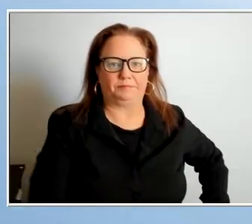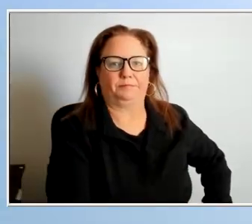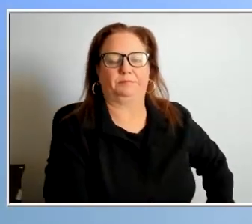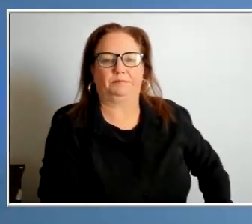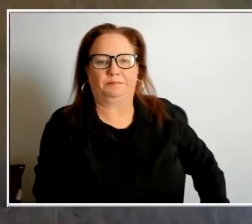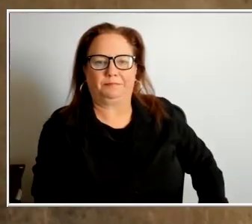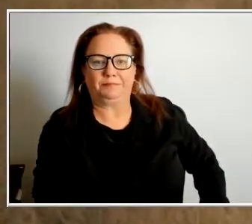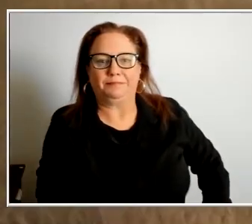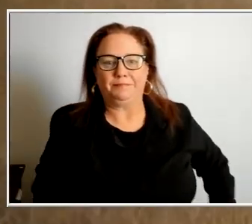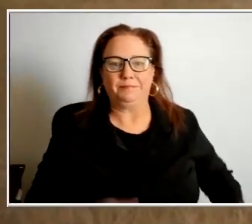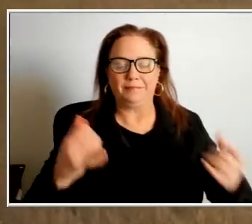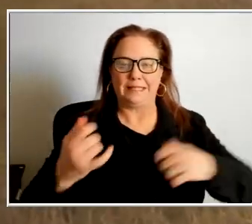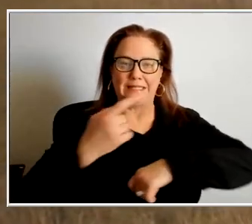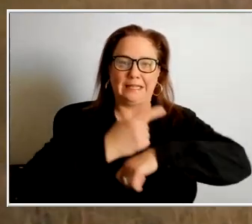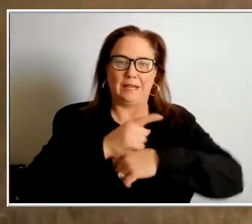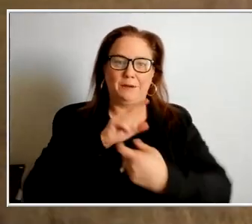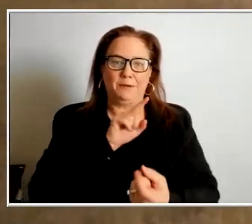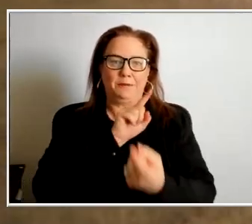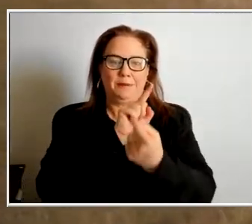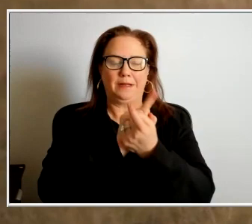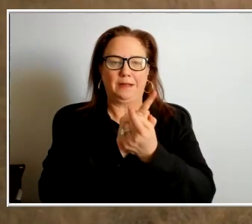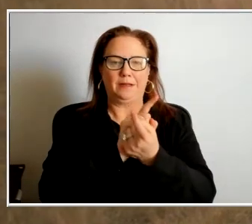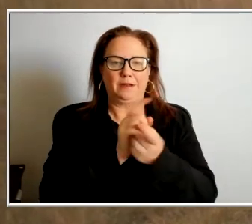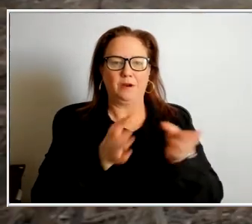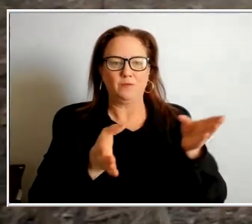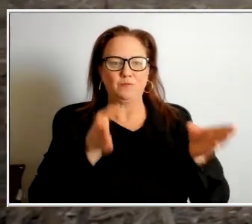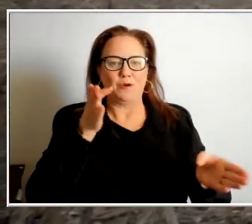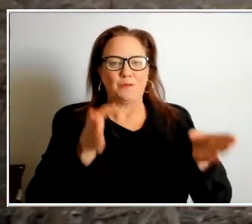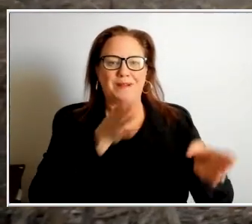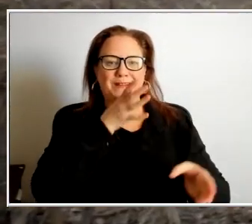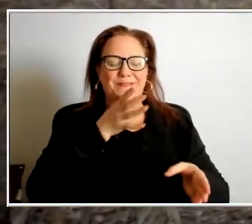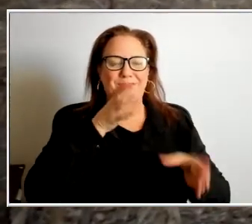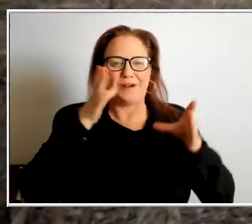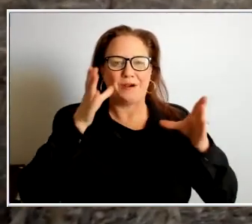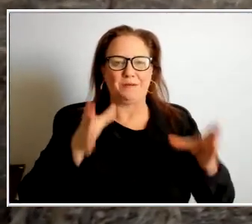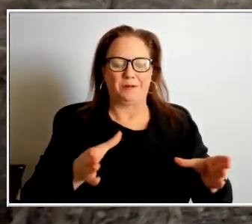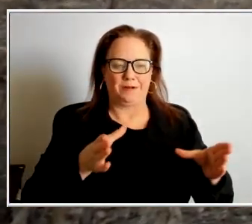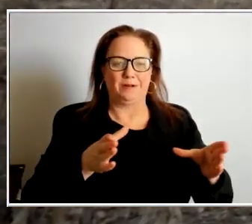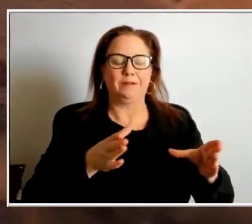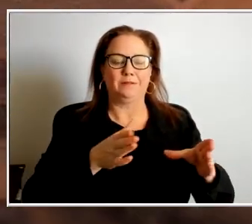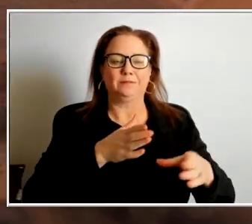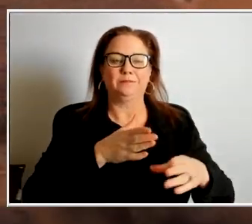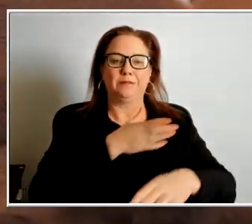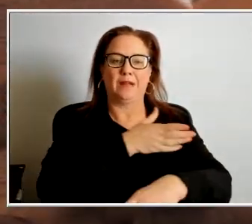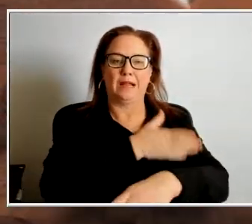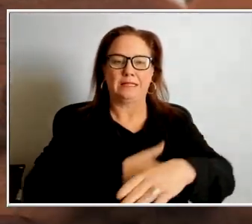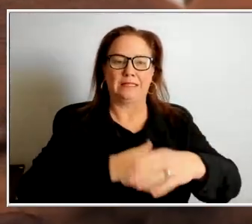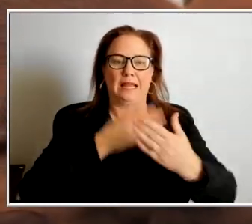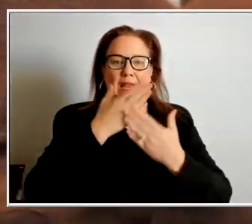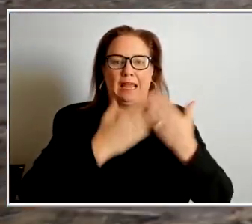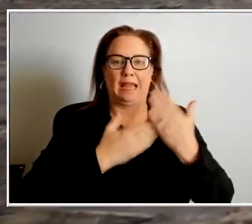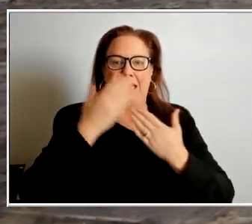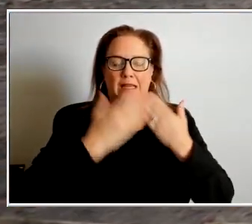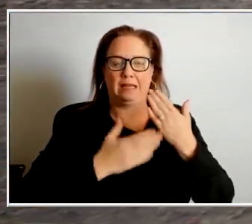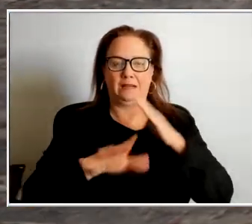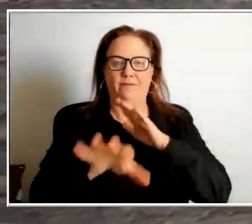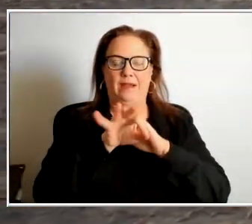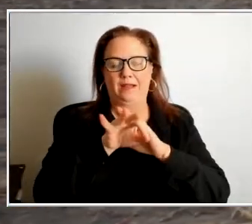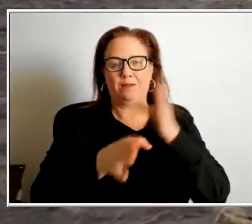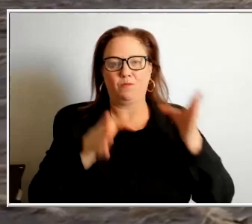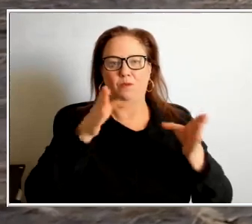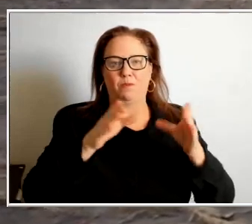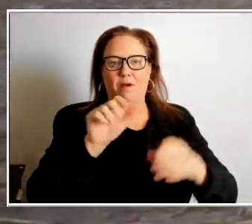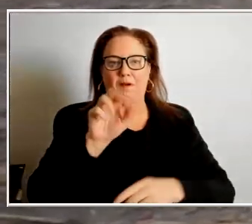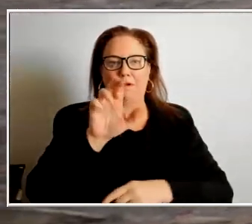Coming up today, we meet the robot farmer, his journey from losing a hand to finding a bionic arm, plus the